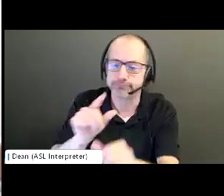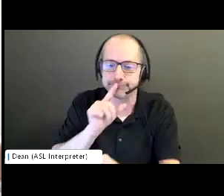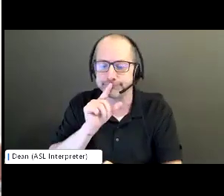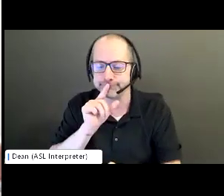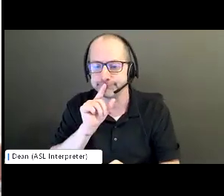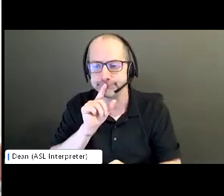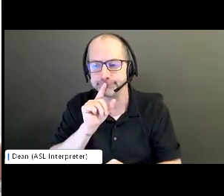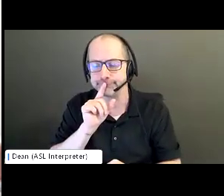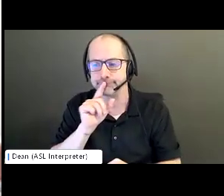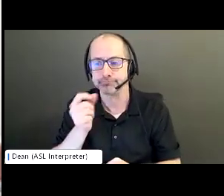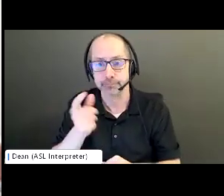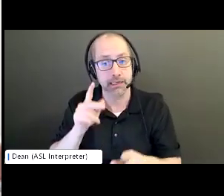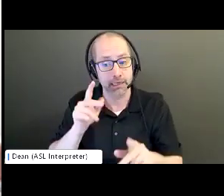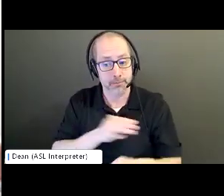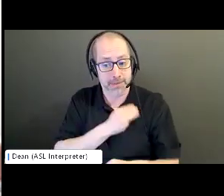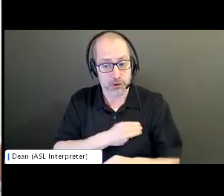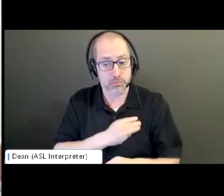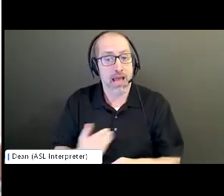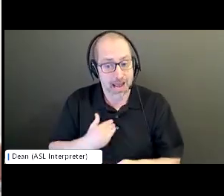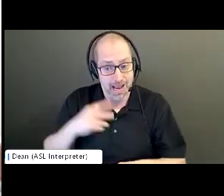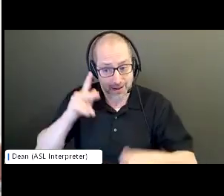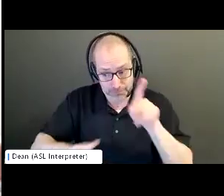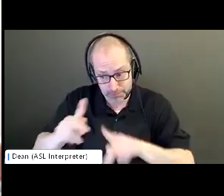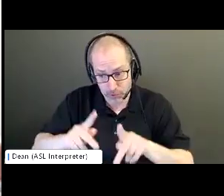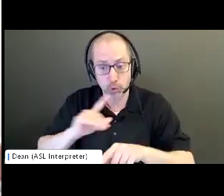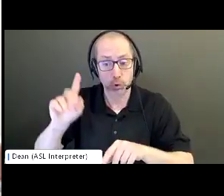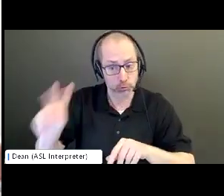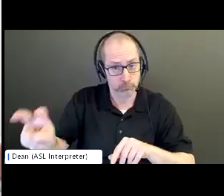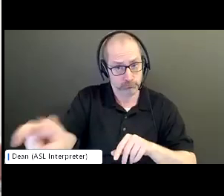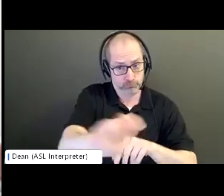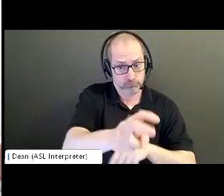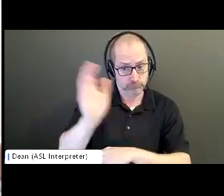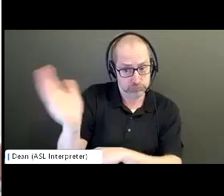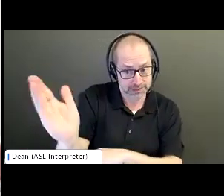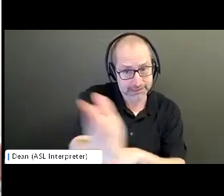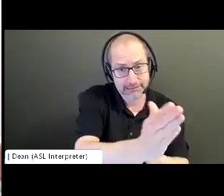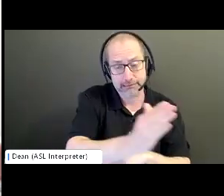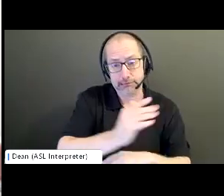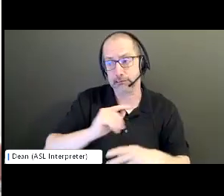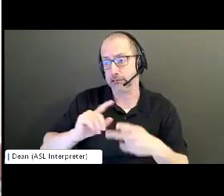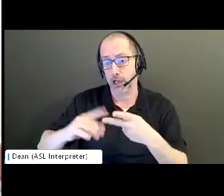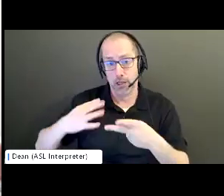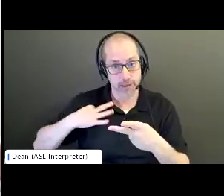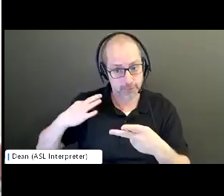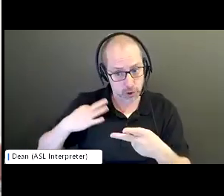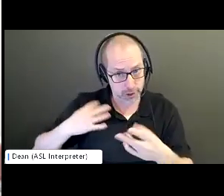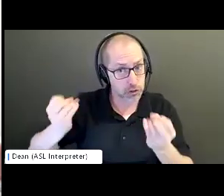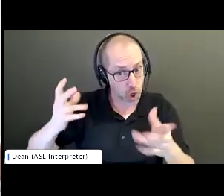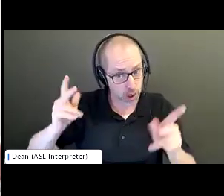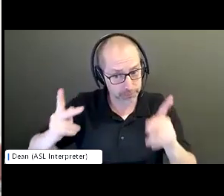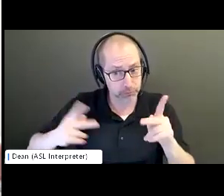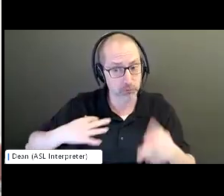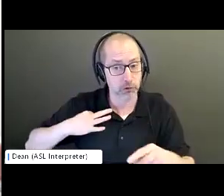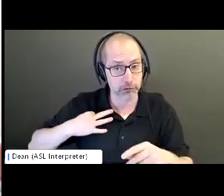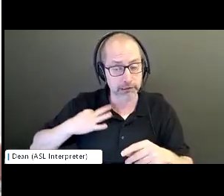people in Manitoba who are delivering presentations. There's a lot of volunteer activity that happens there. PEAM was